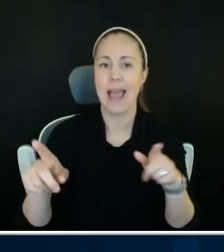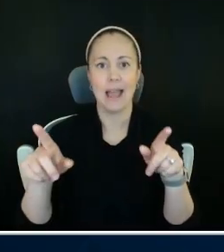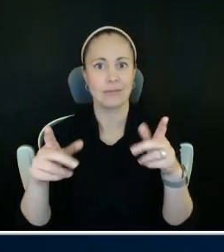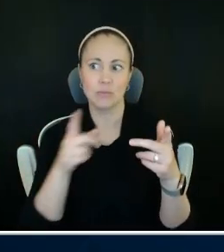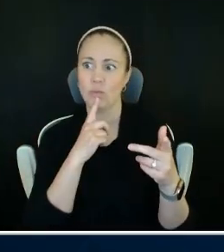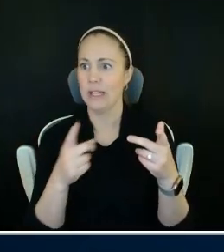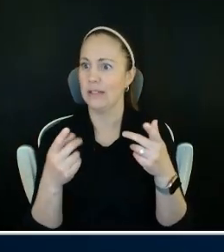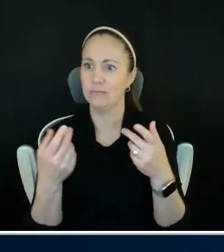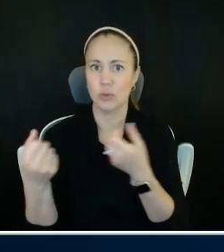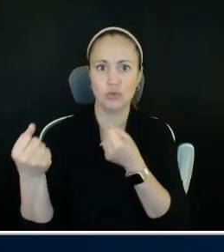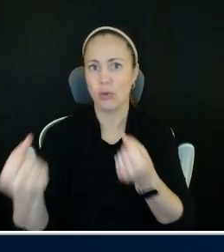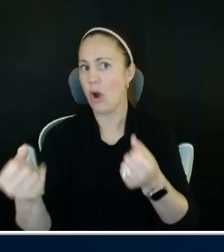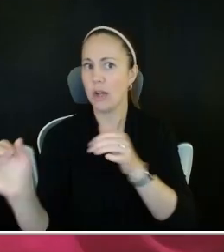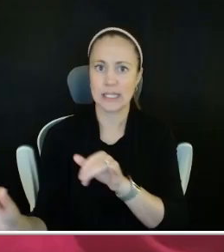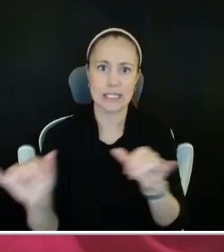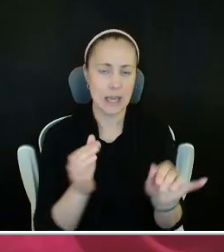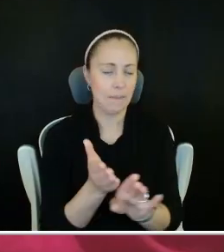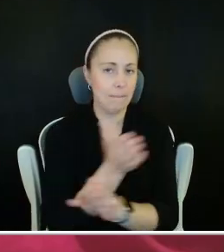the injury?